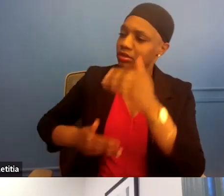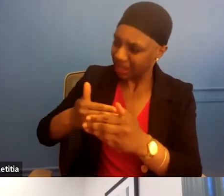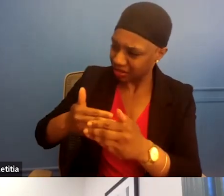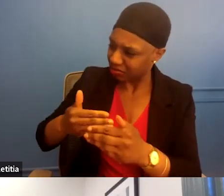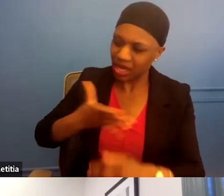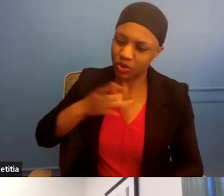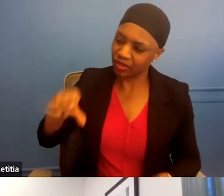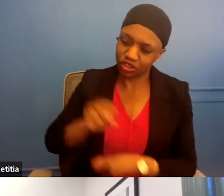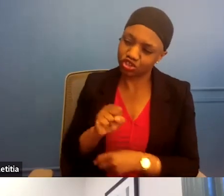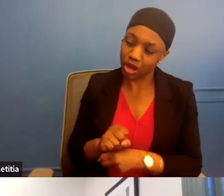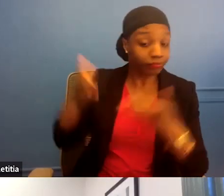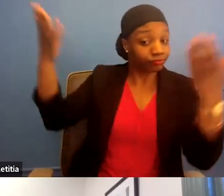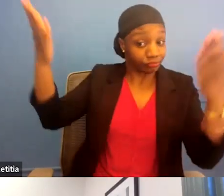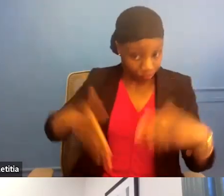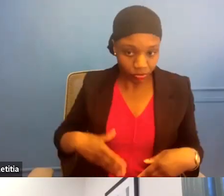That's very true.